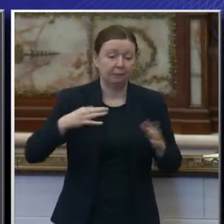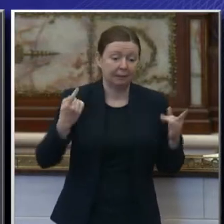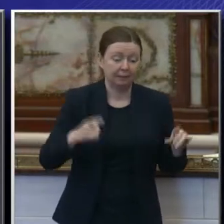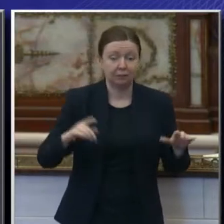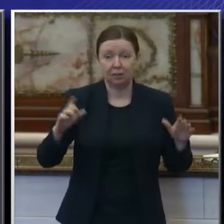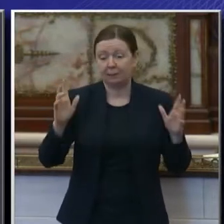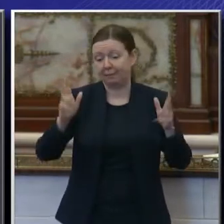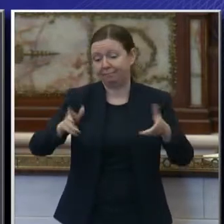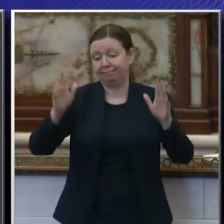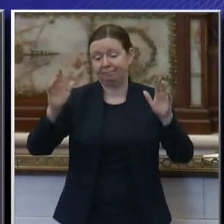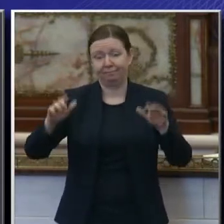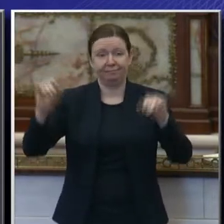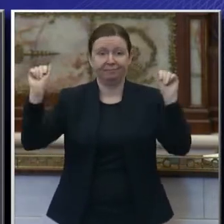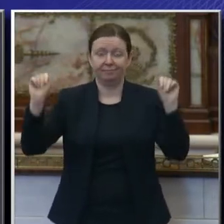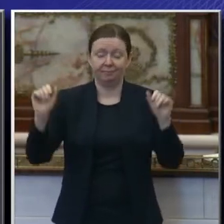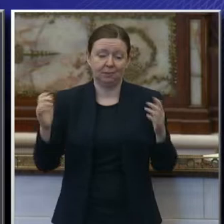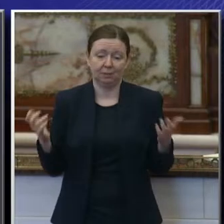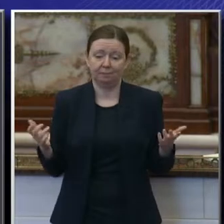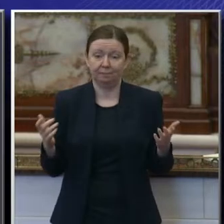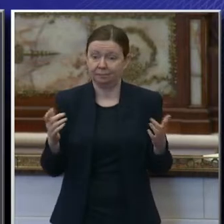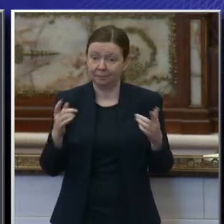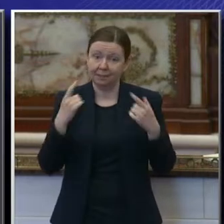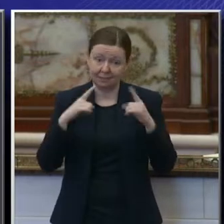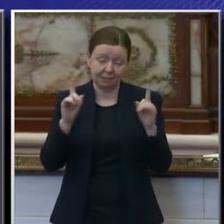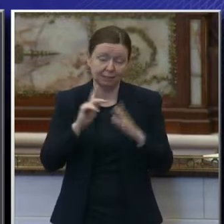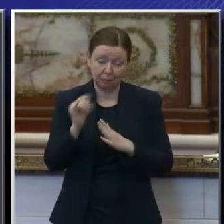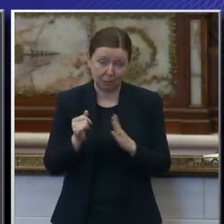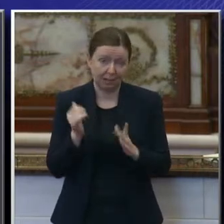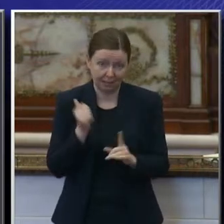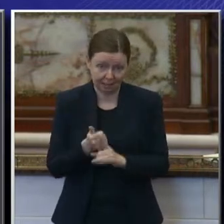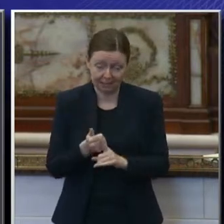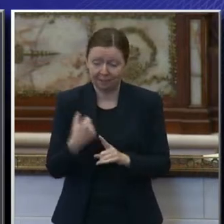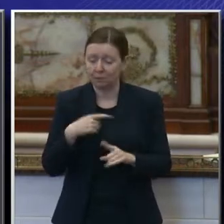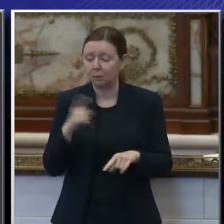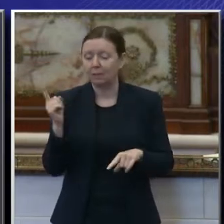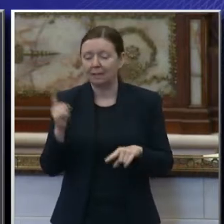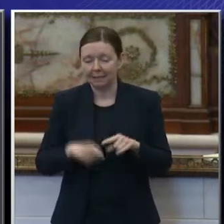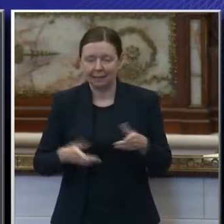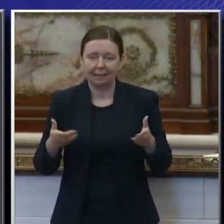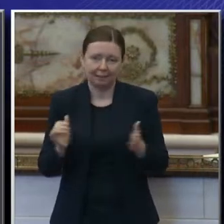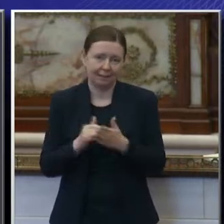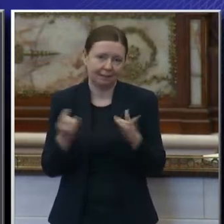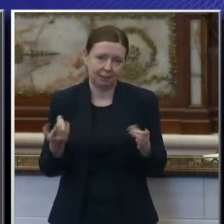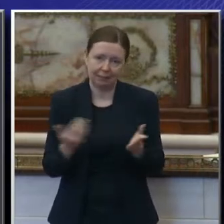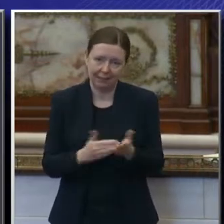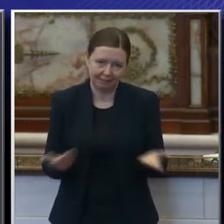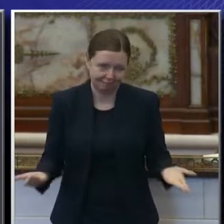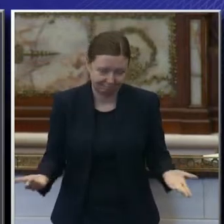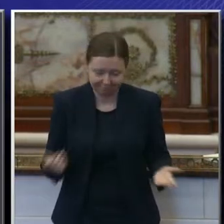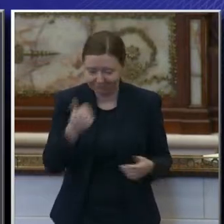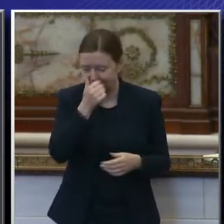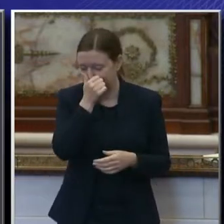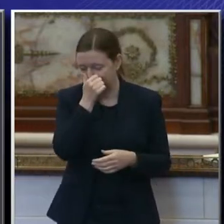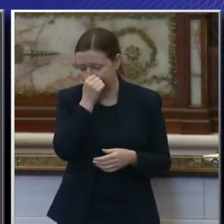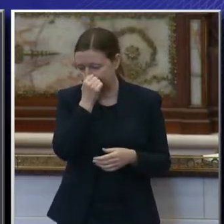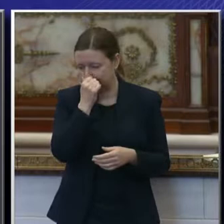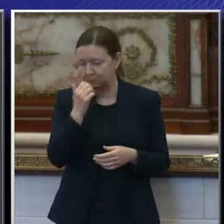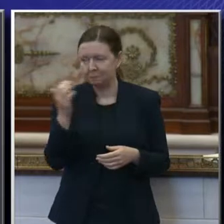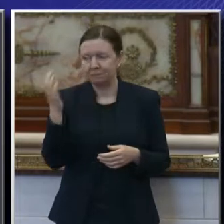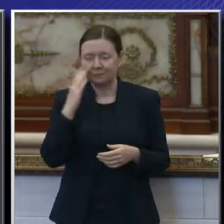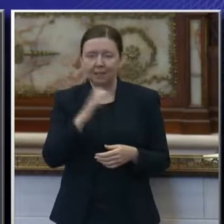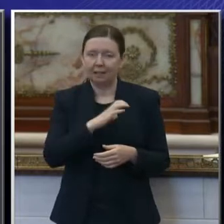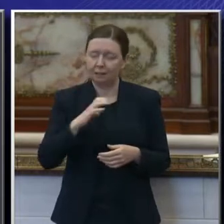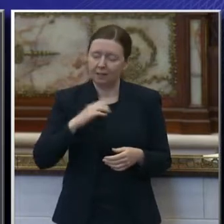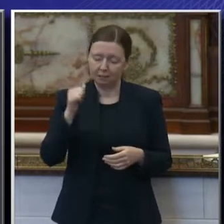agreement. This is a highly successful project. And we cannot allow that to happen again. So I know that the councilman will be on